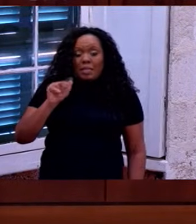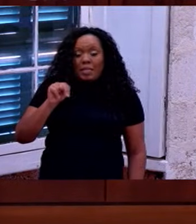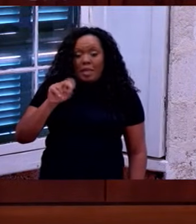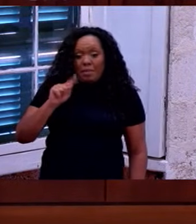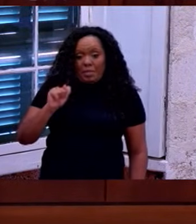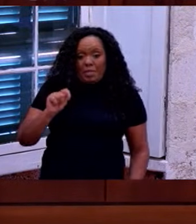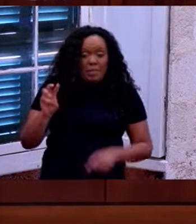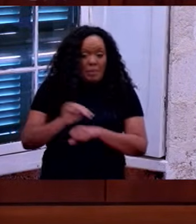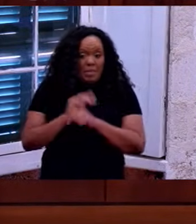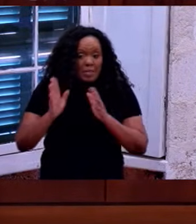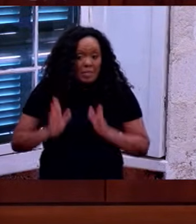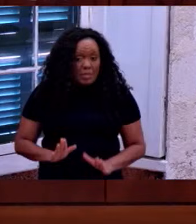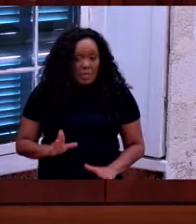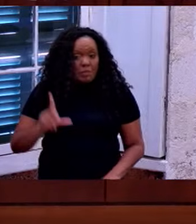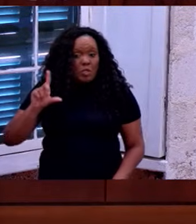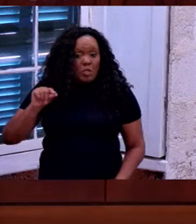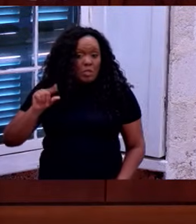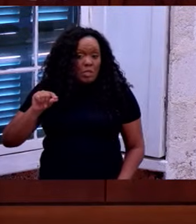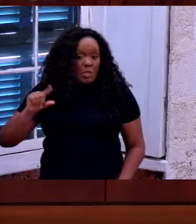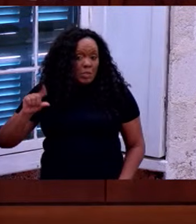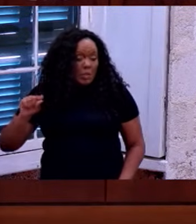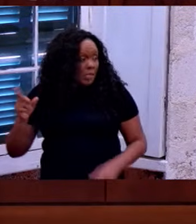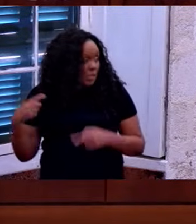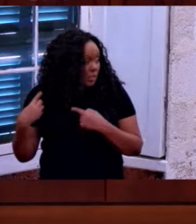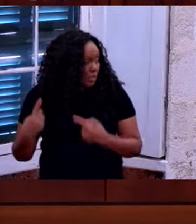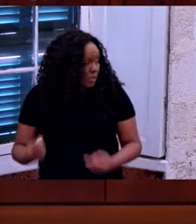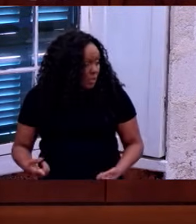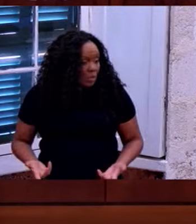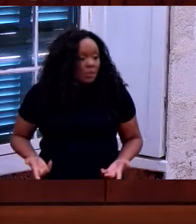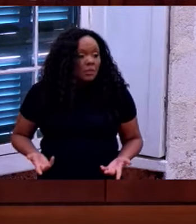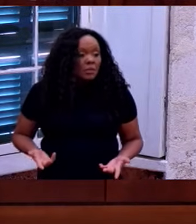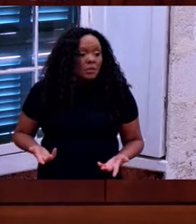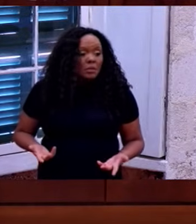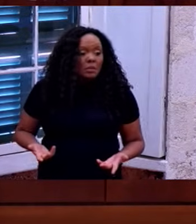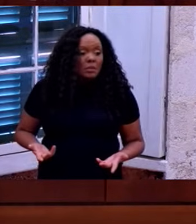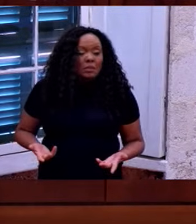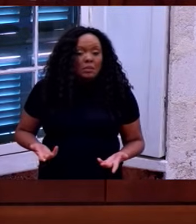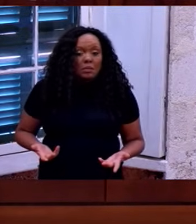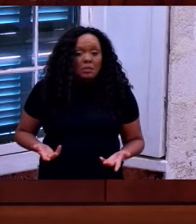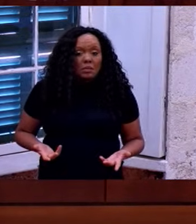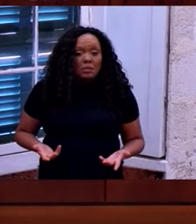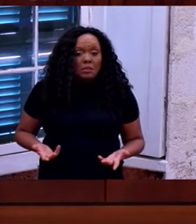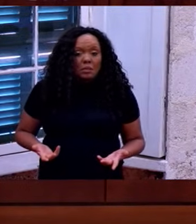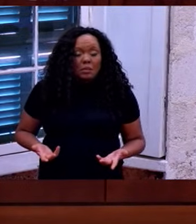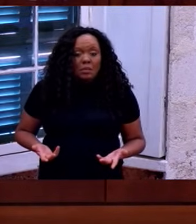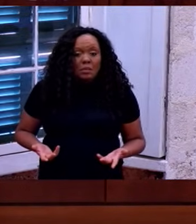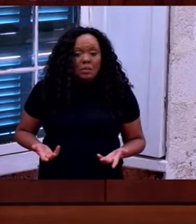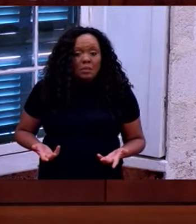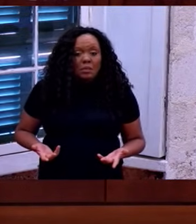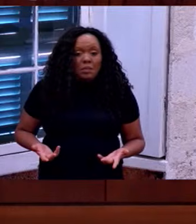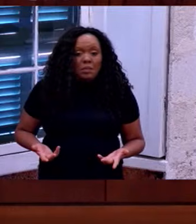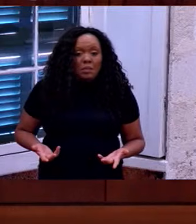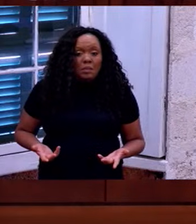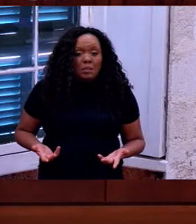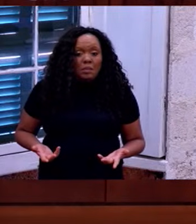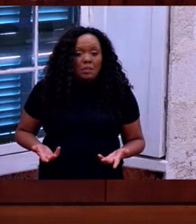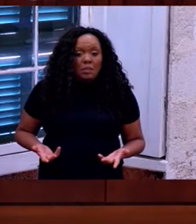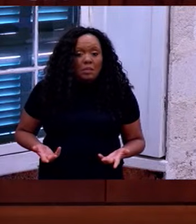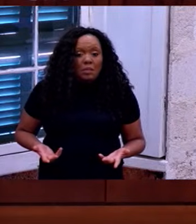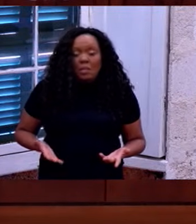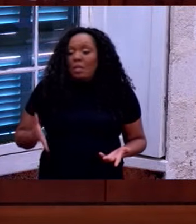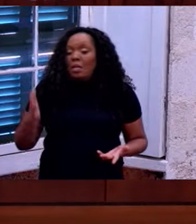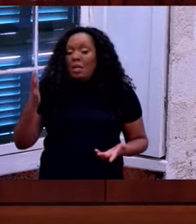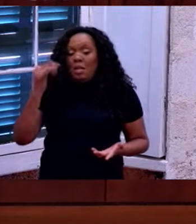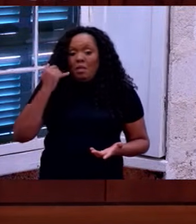and I am told that far from being included in the Senate, pensions, even as a cabinet